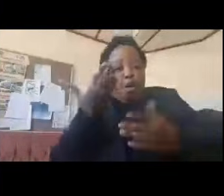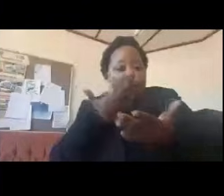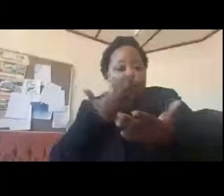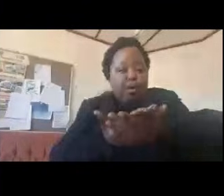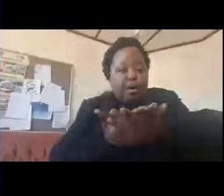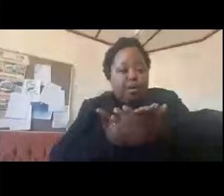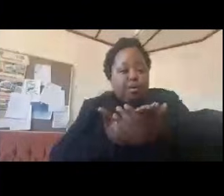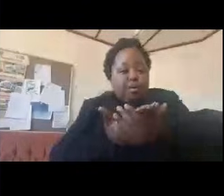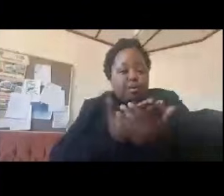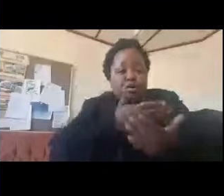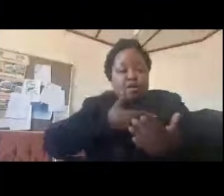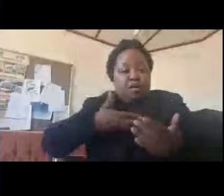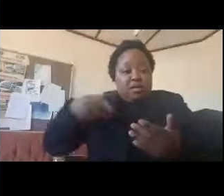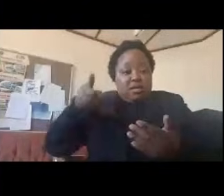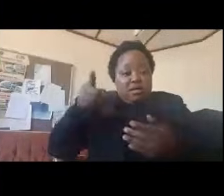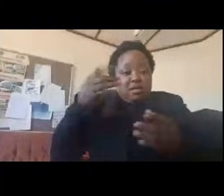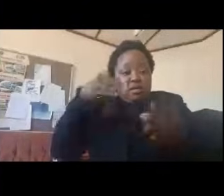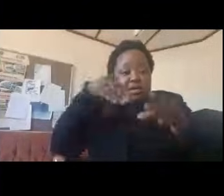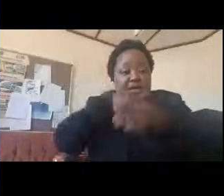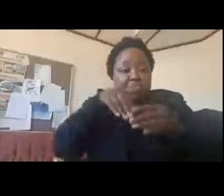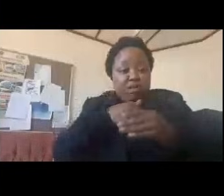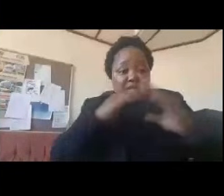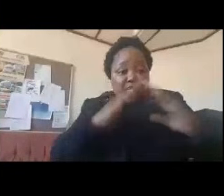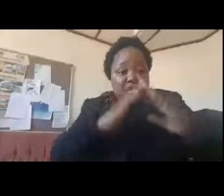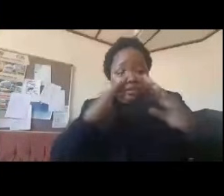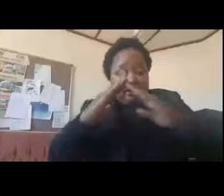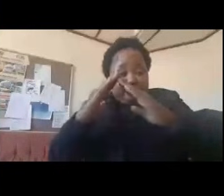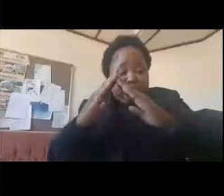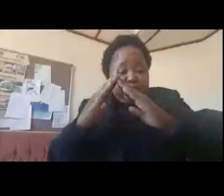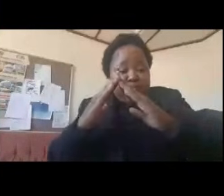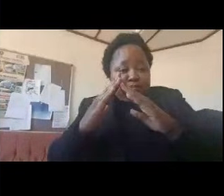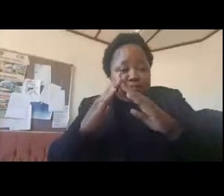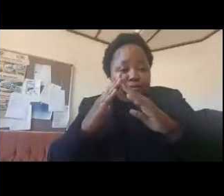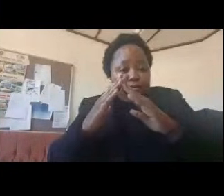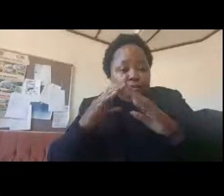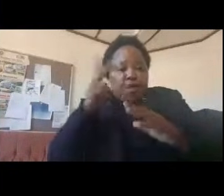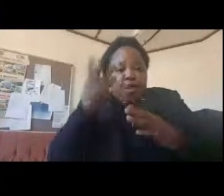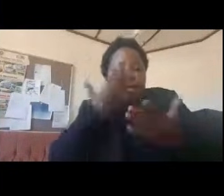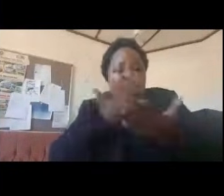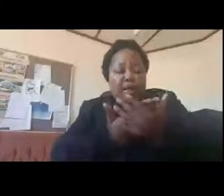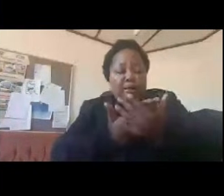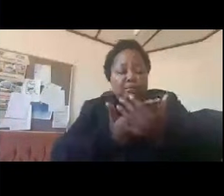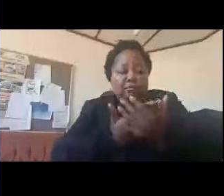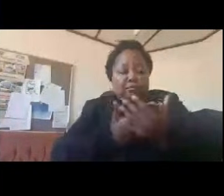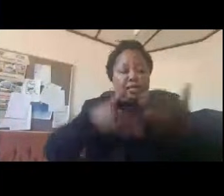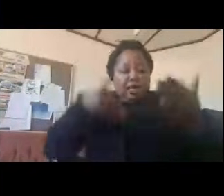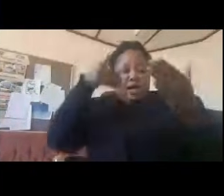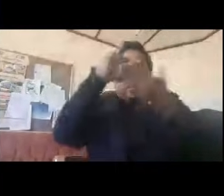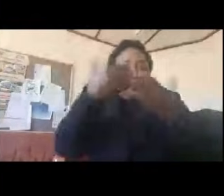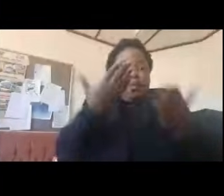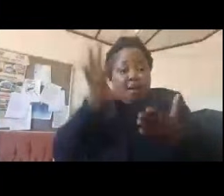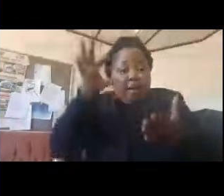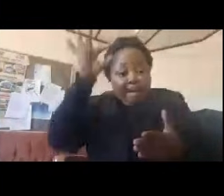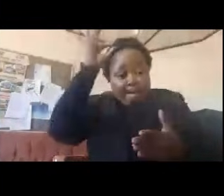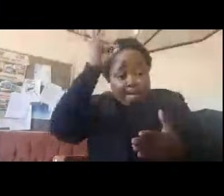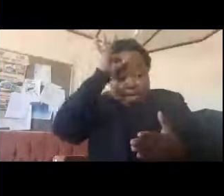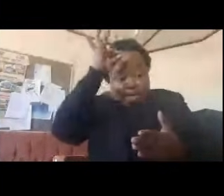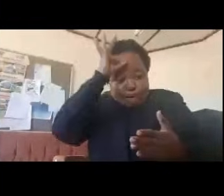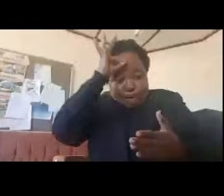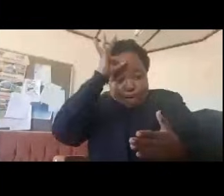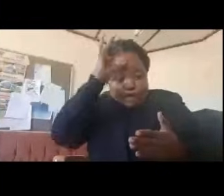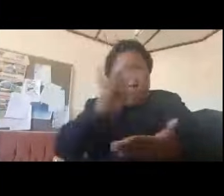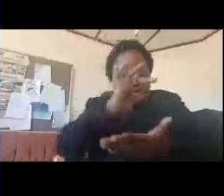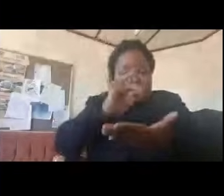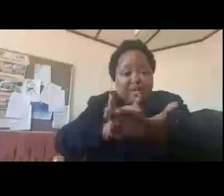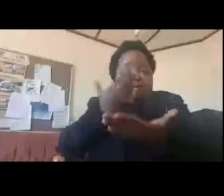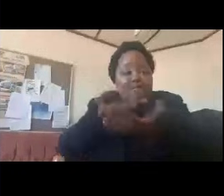into the shelter, or can she reach the police station? That's important, but SBC